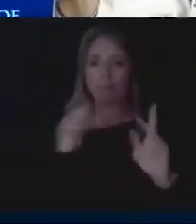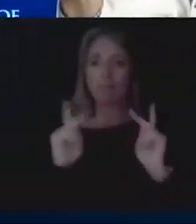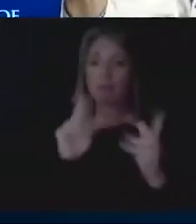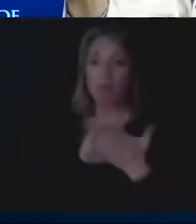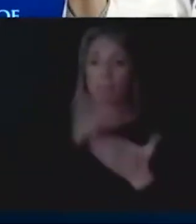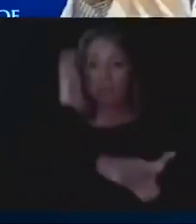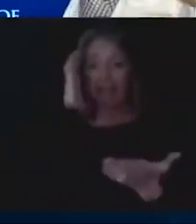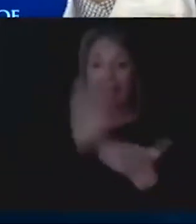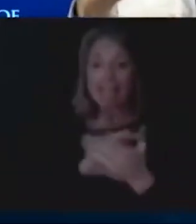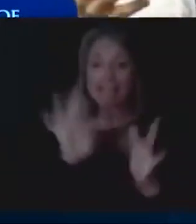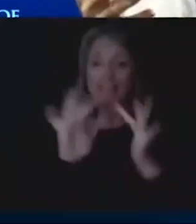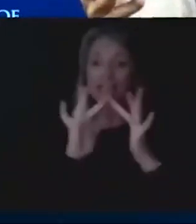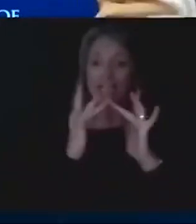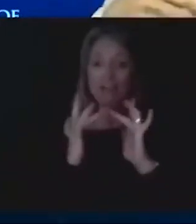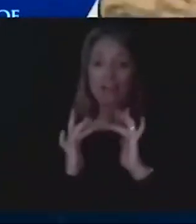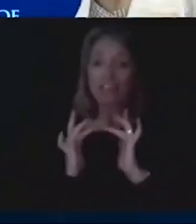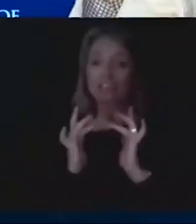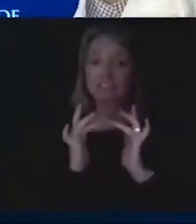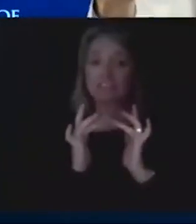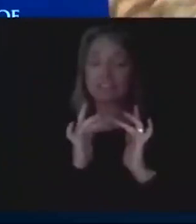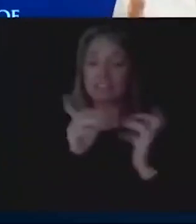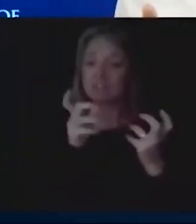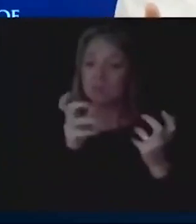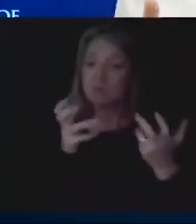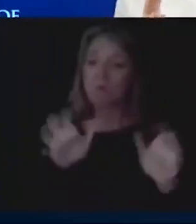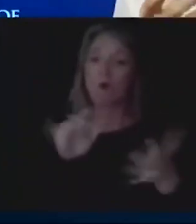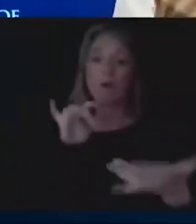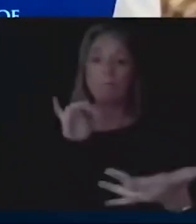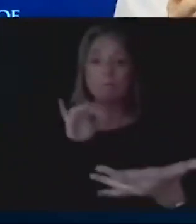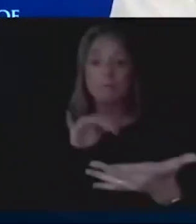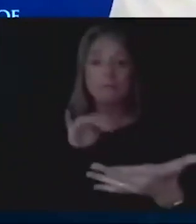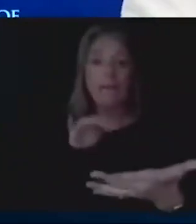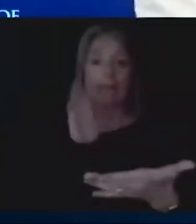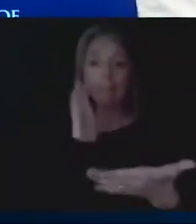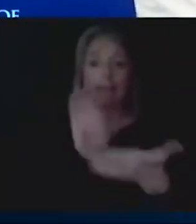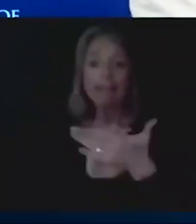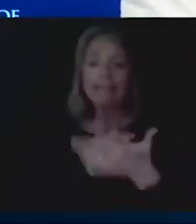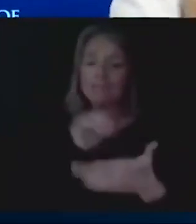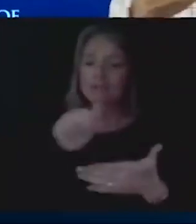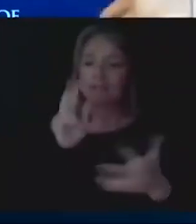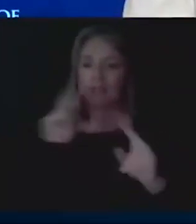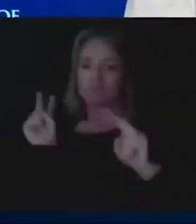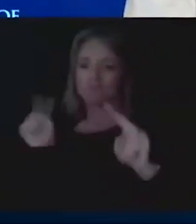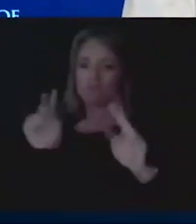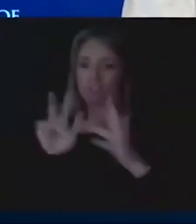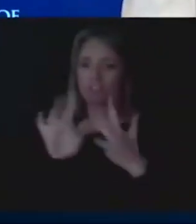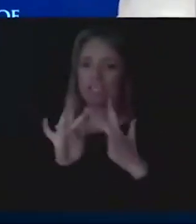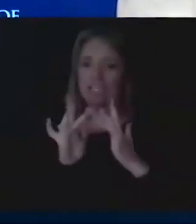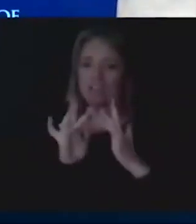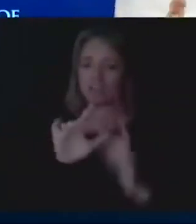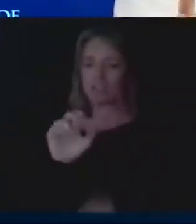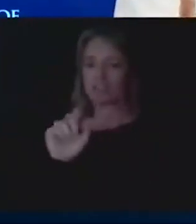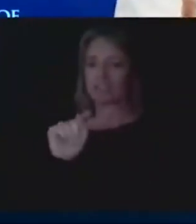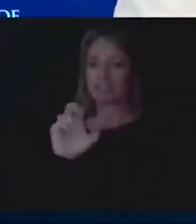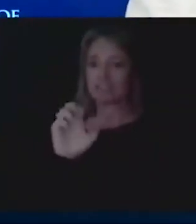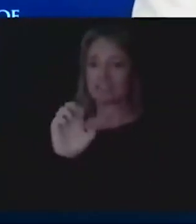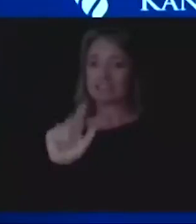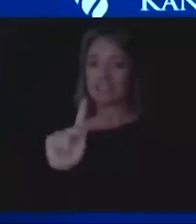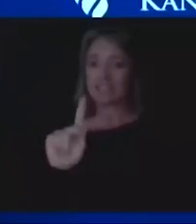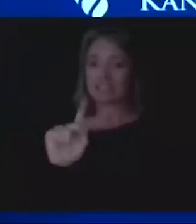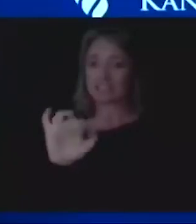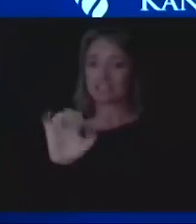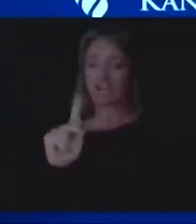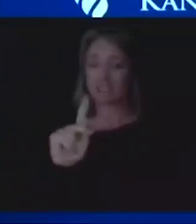wide published studies from really reliable sources of people trying to do the right thing. Yeah. Really? TikTok versus the New England Journal of Medicine. Let me think about it again. Let me say it